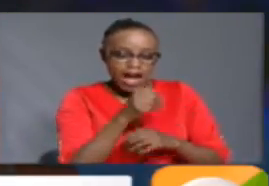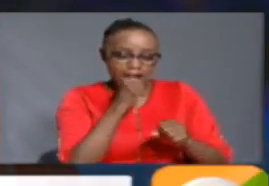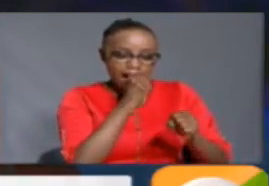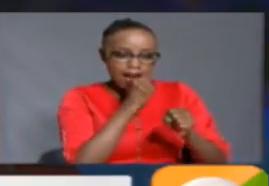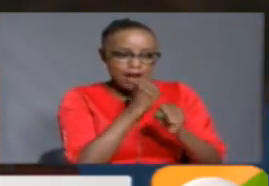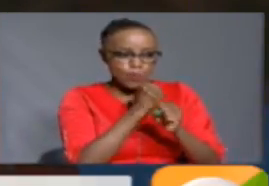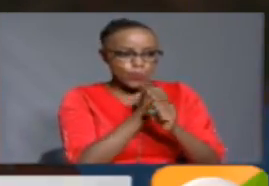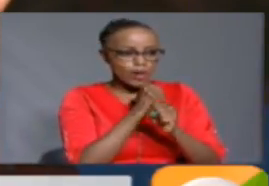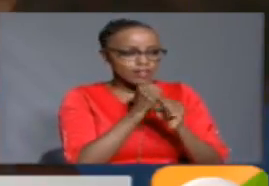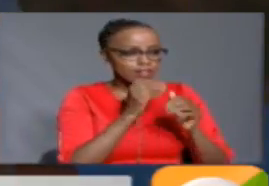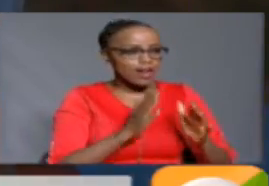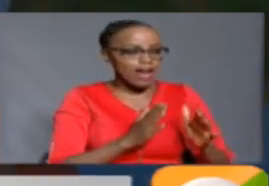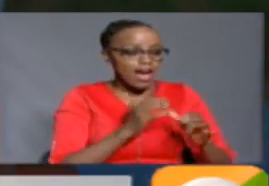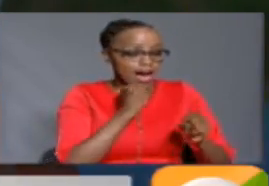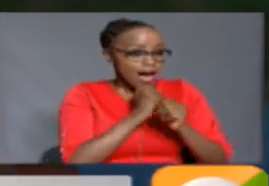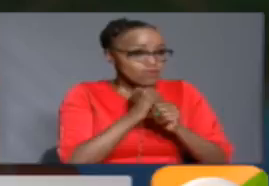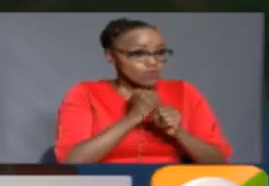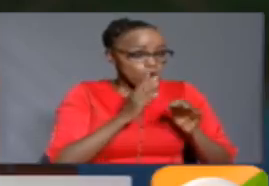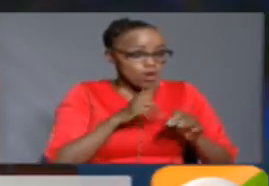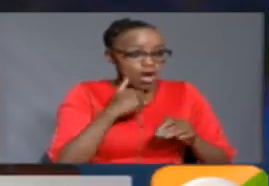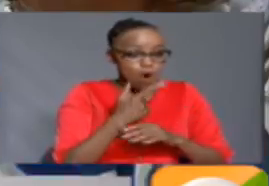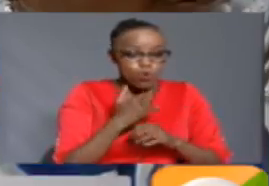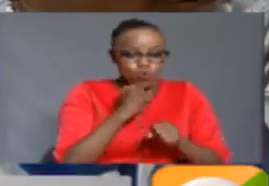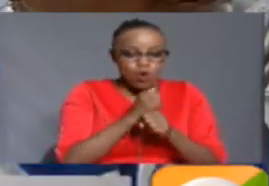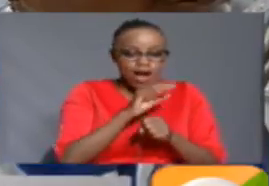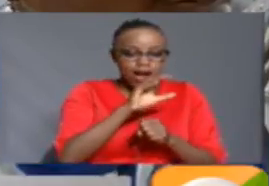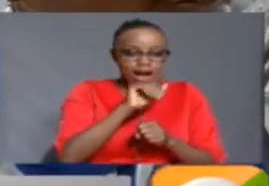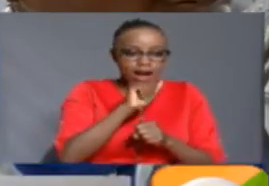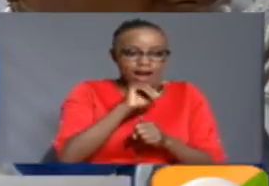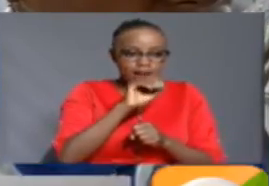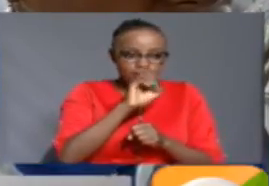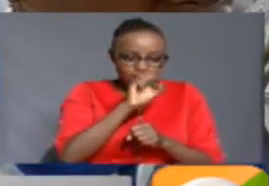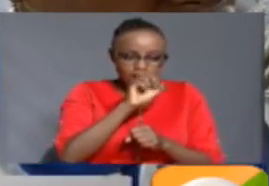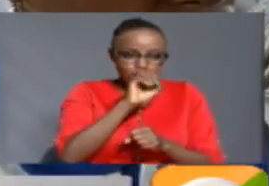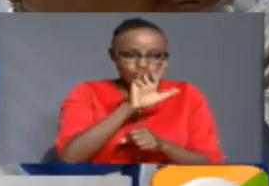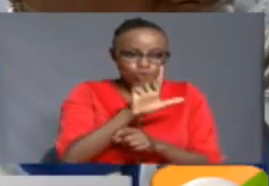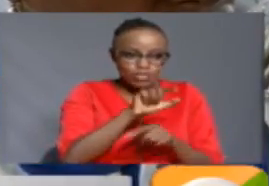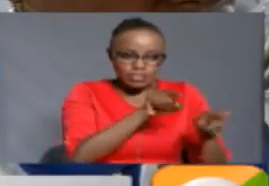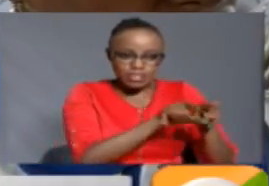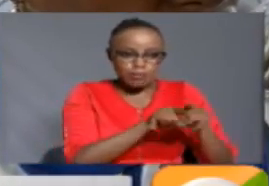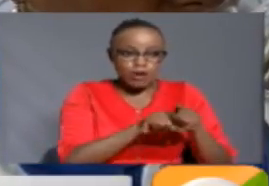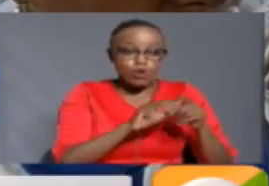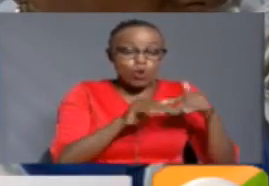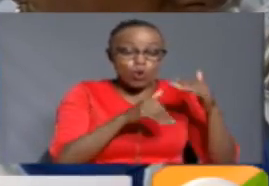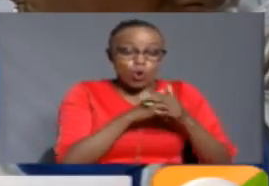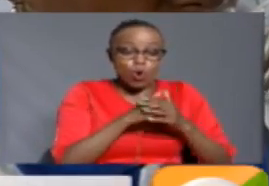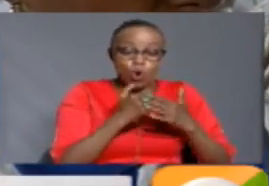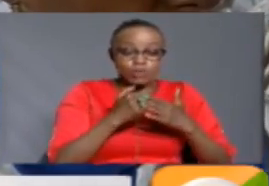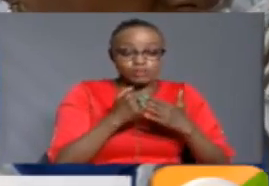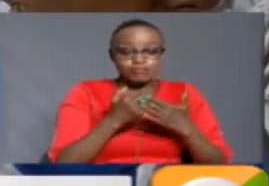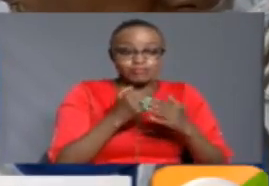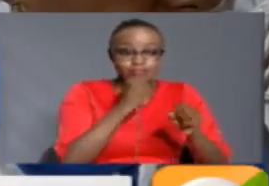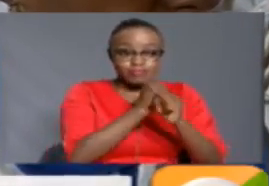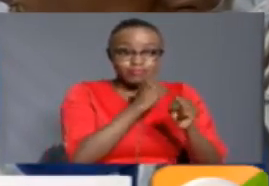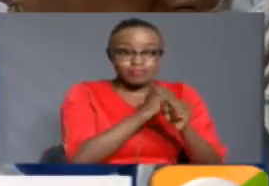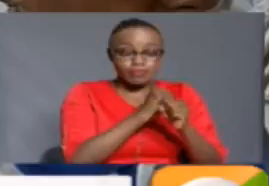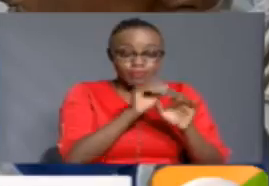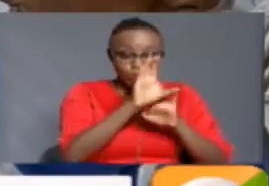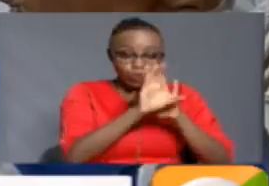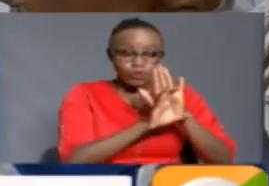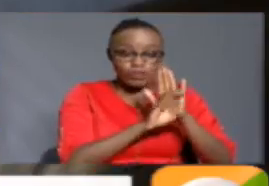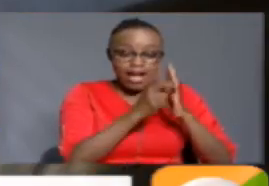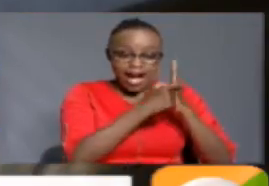employee. An employee who is a casual is defined as an employee. And every employee, according to the Constitution of Kenya,